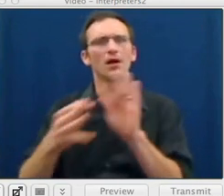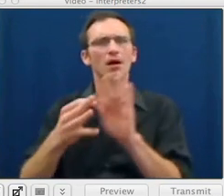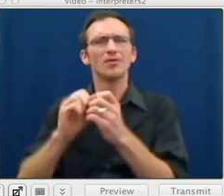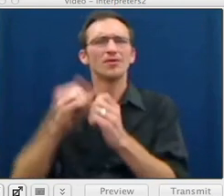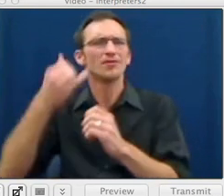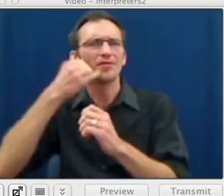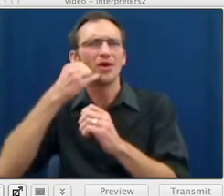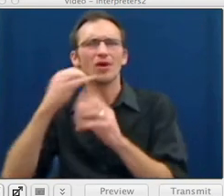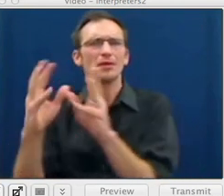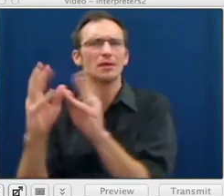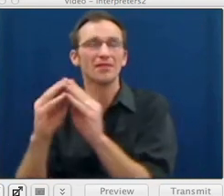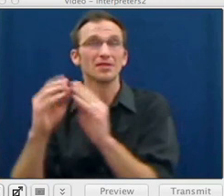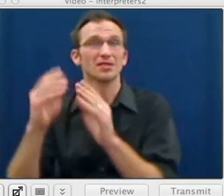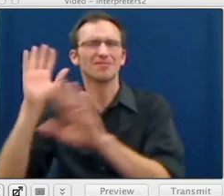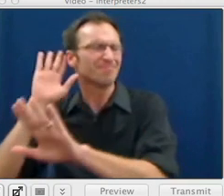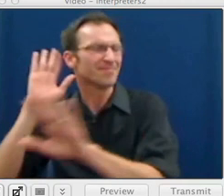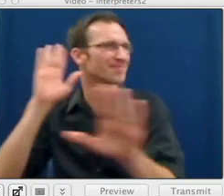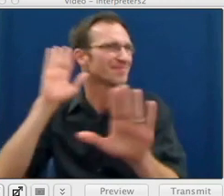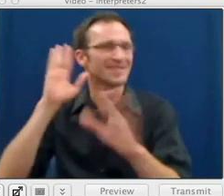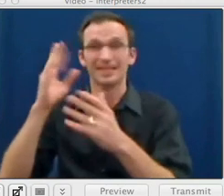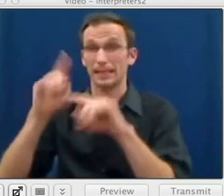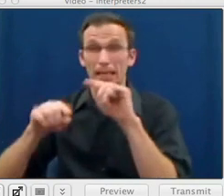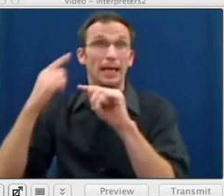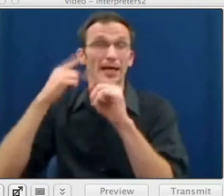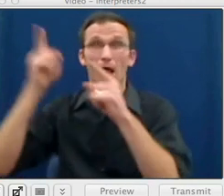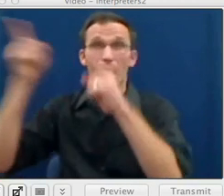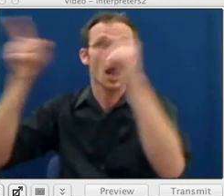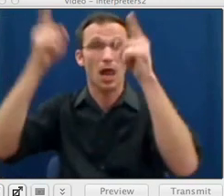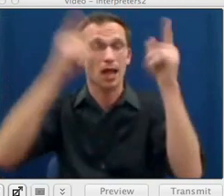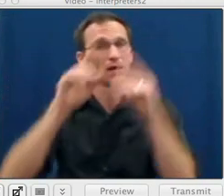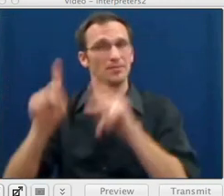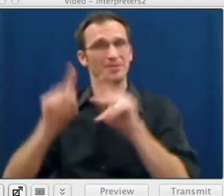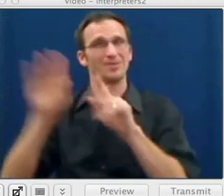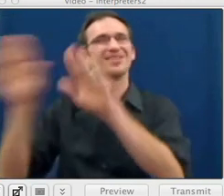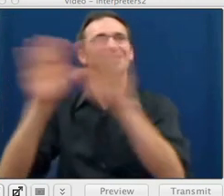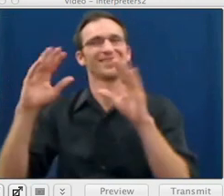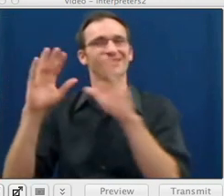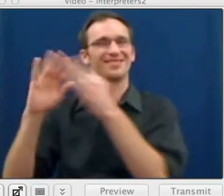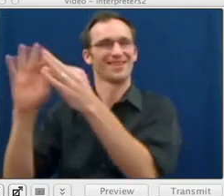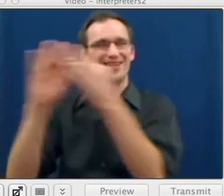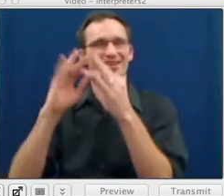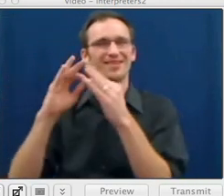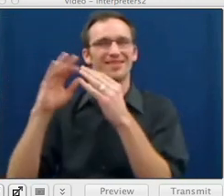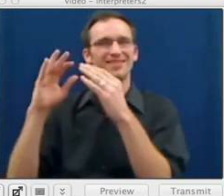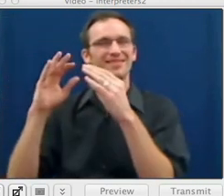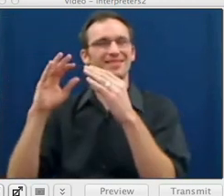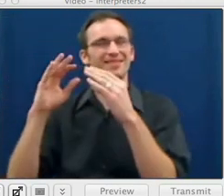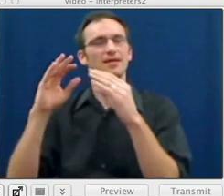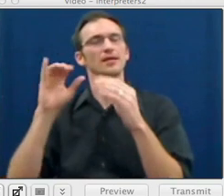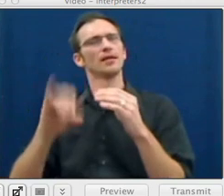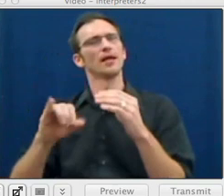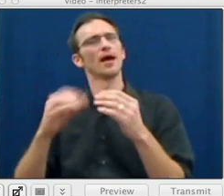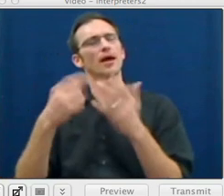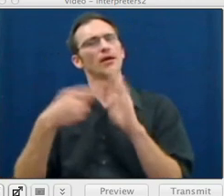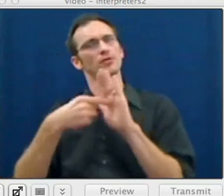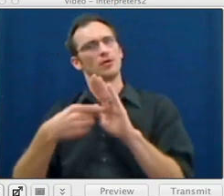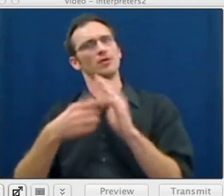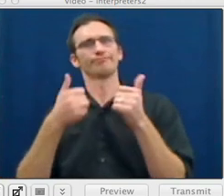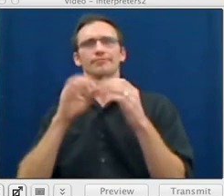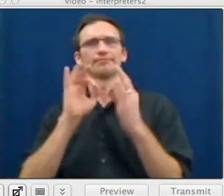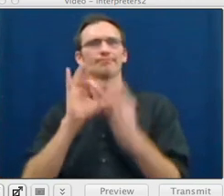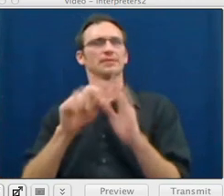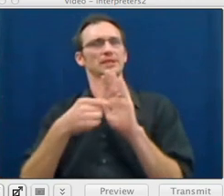unable to understand what people were talking about, that actually is an example that I used last time of a demand